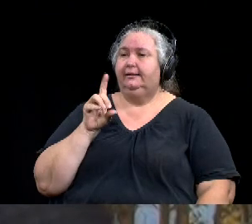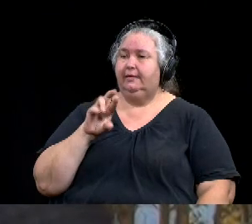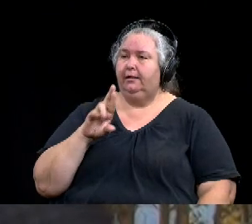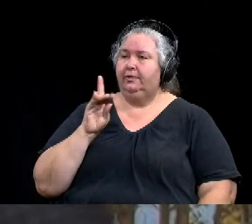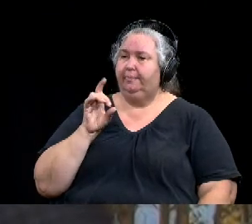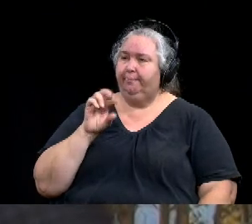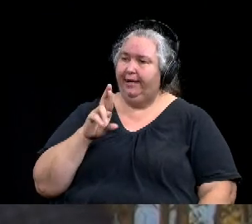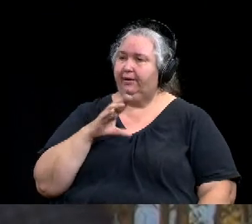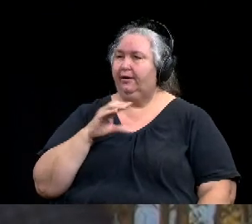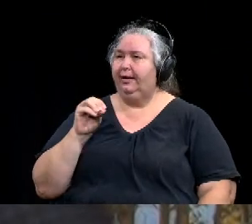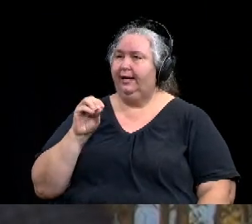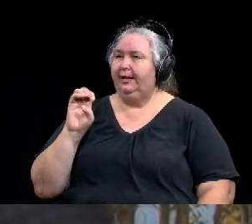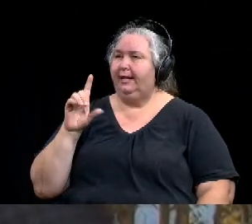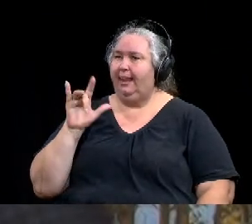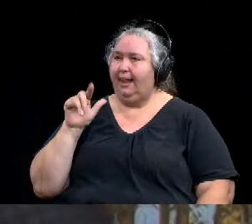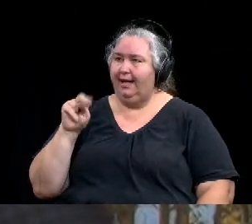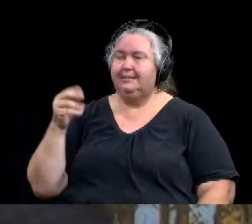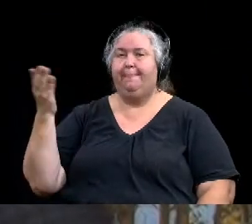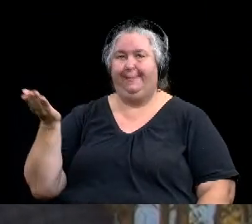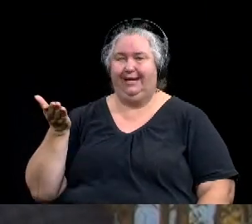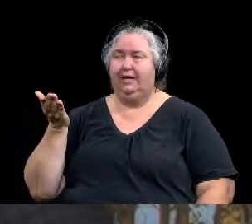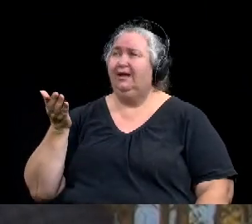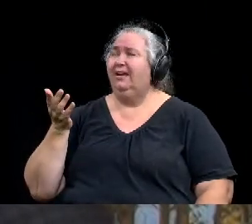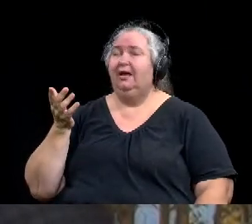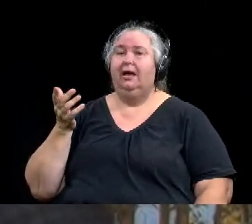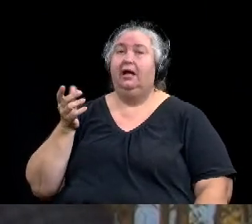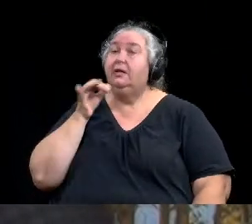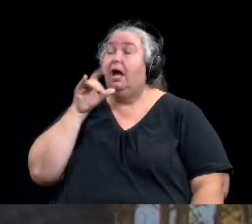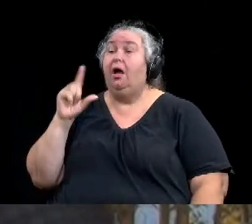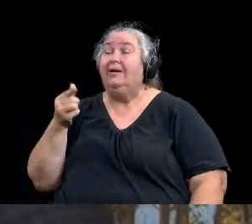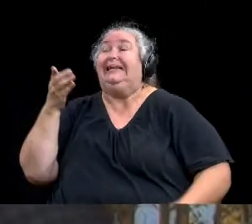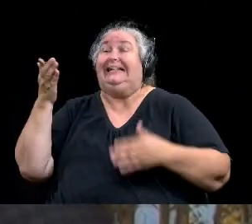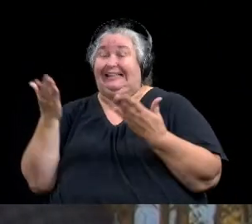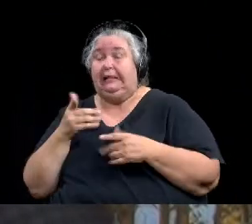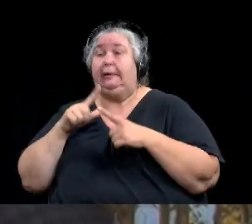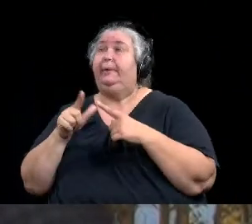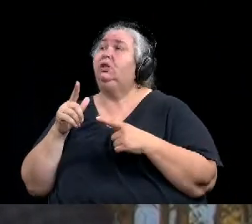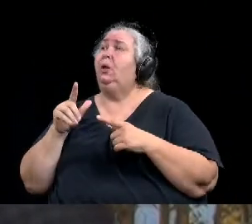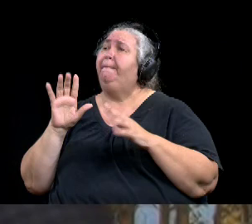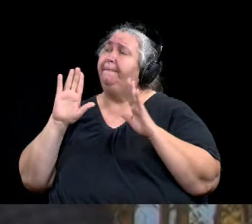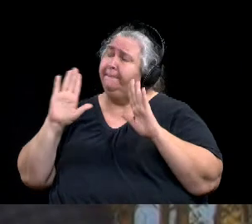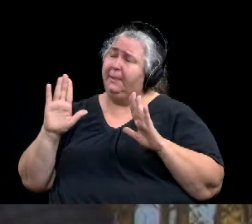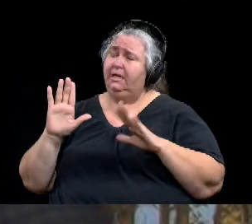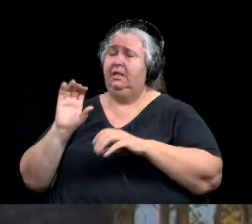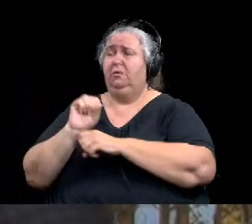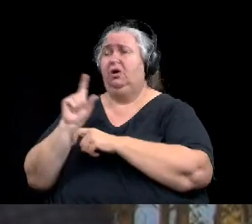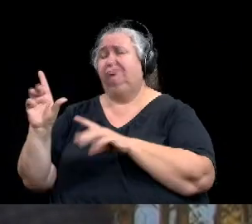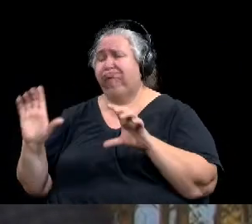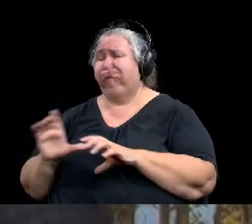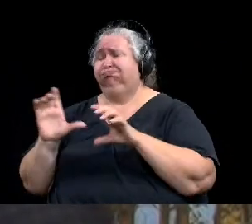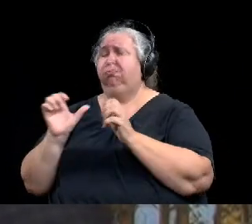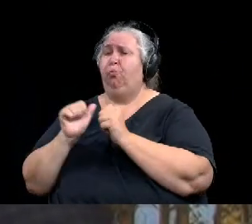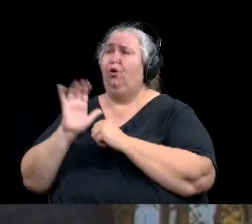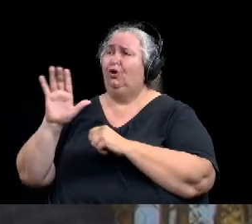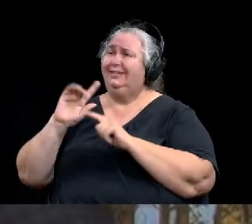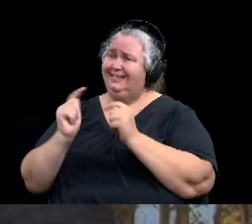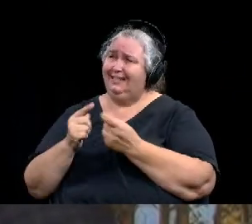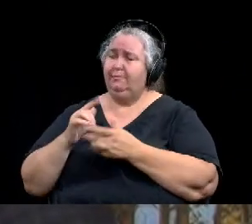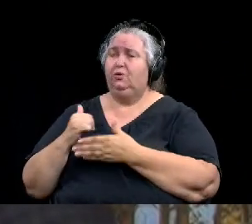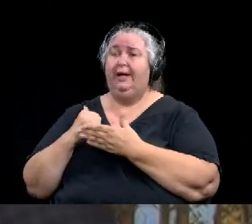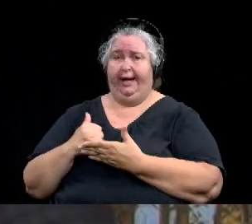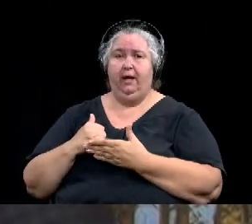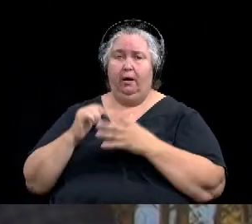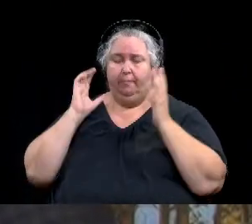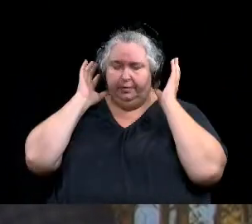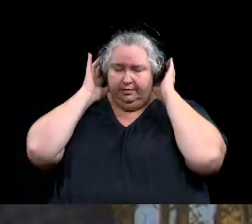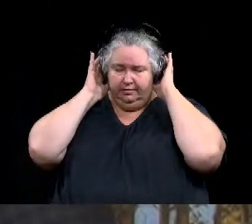Dr. Lyson for being here again, and not just for being here, but for the great work that you all are all doing with your teams to help